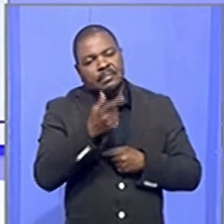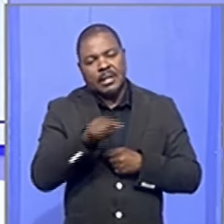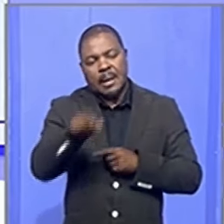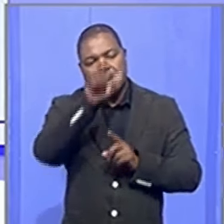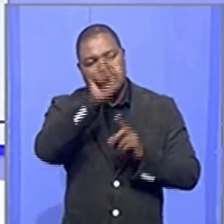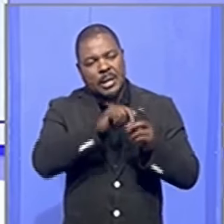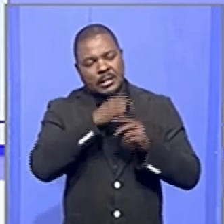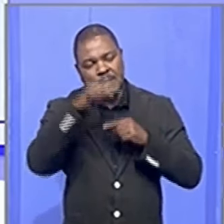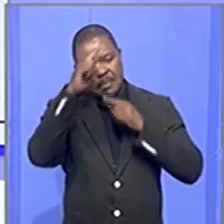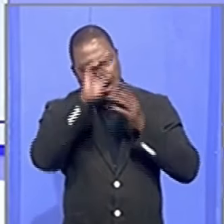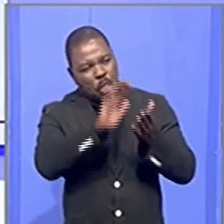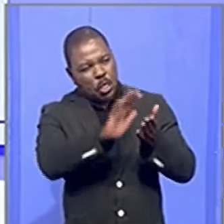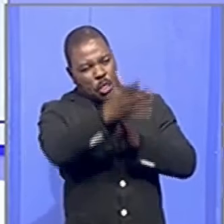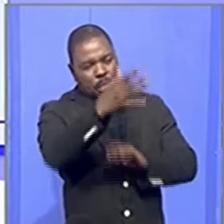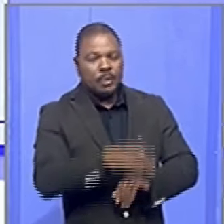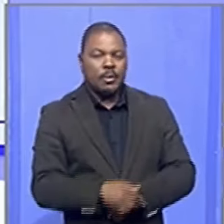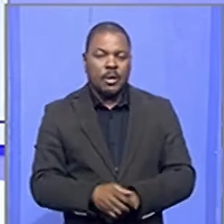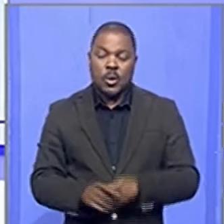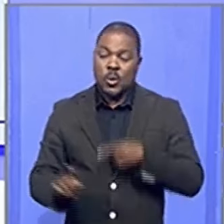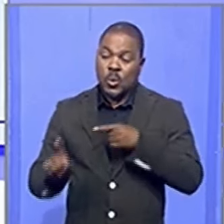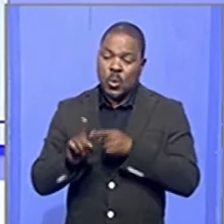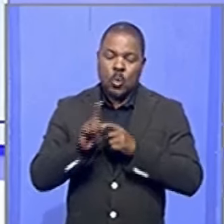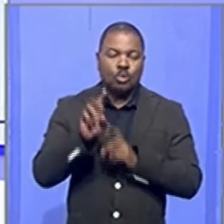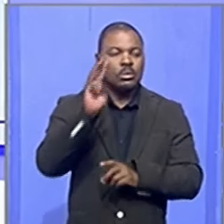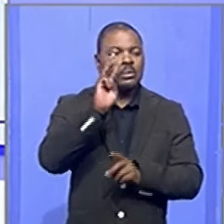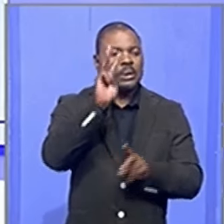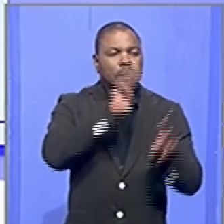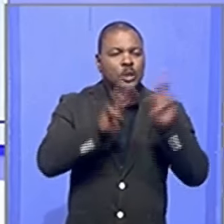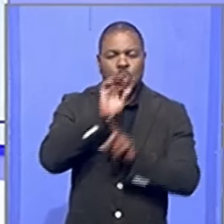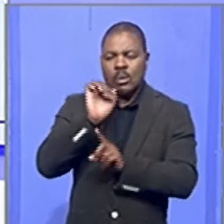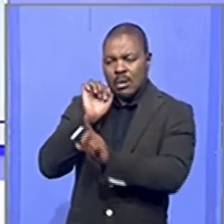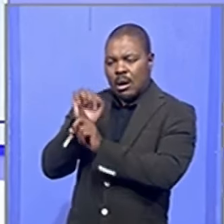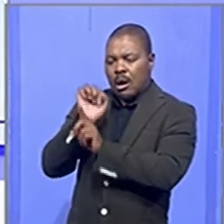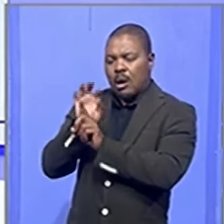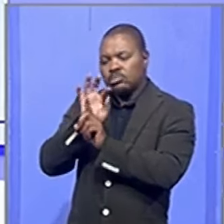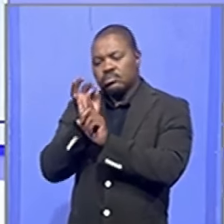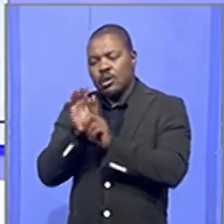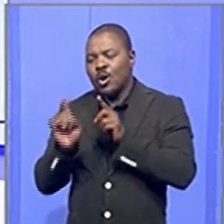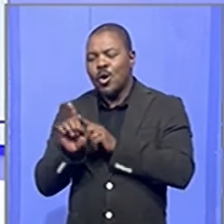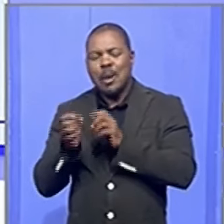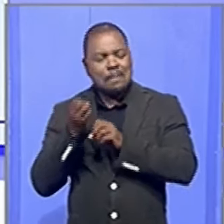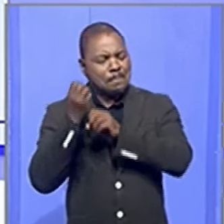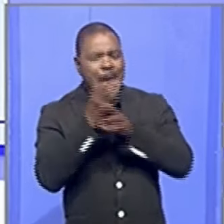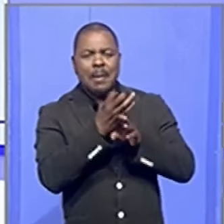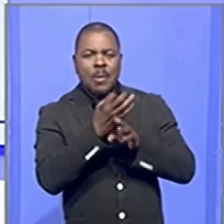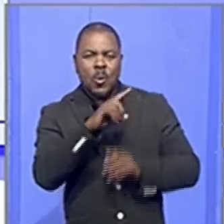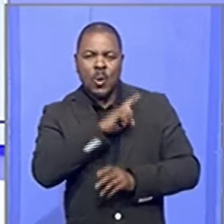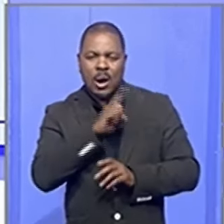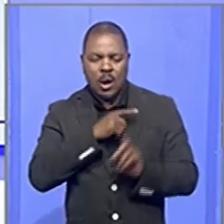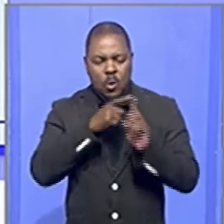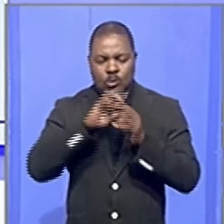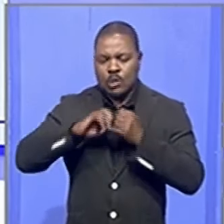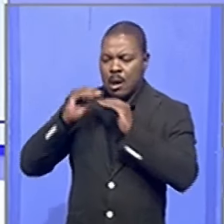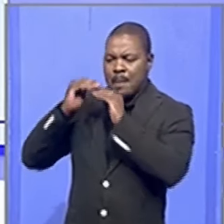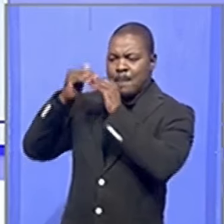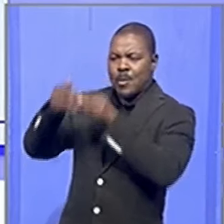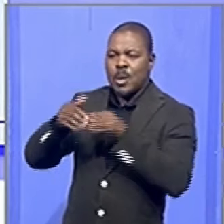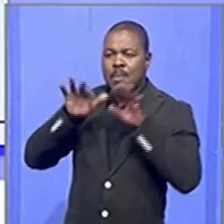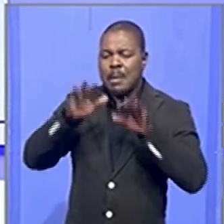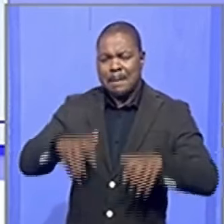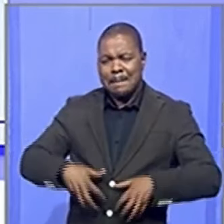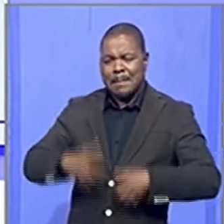ka maikemišetšo go bega a bethile mohlapetši wa gagwe wa tšhireletšo yo a bego a leka go motloša lešhabeng la batho bao ba bego ba befetše